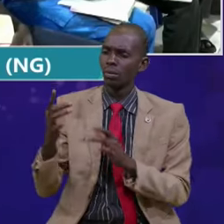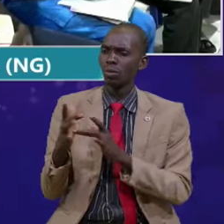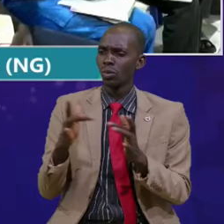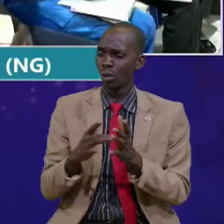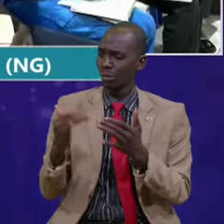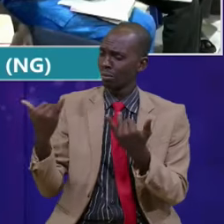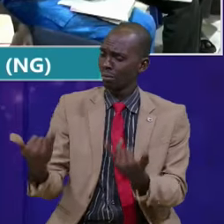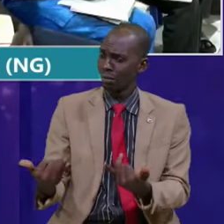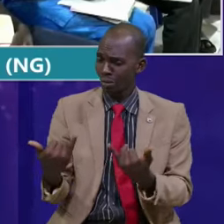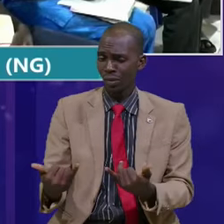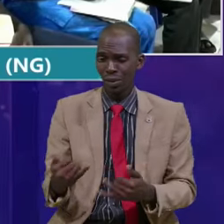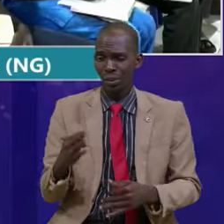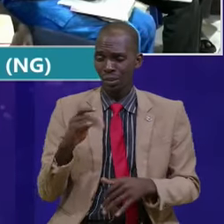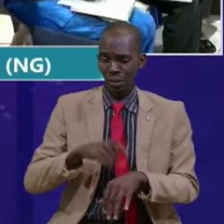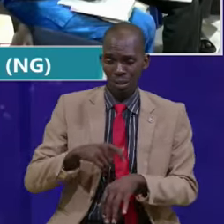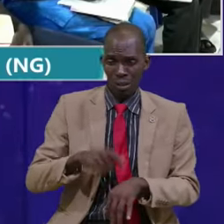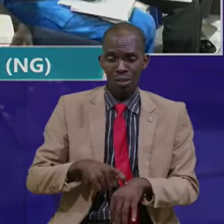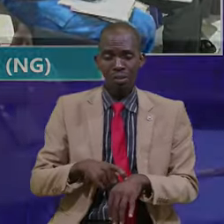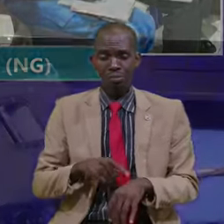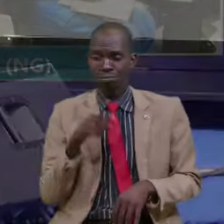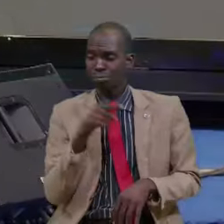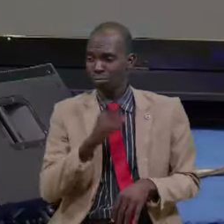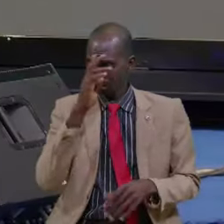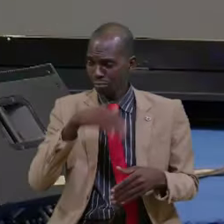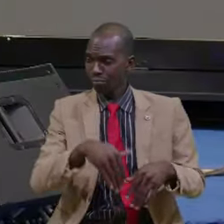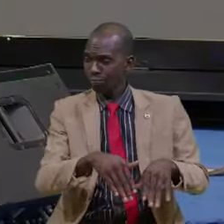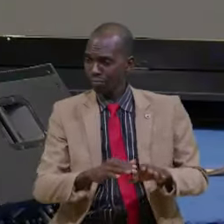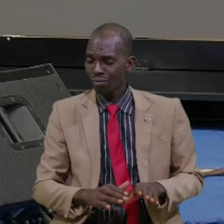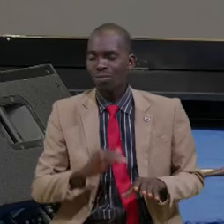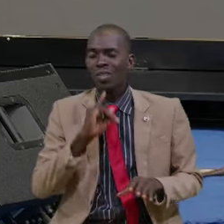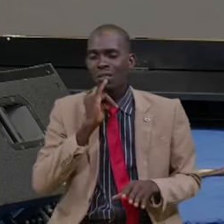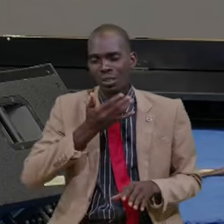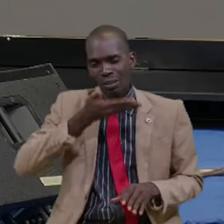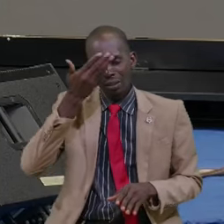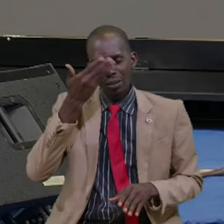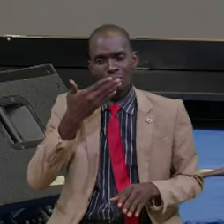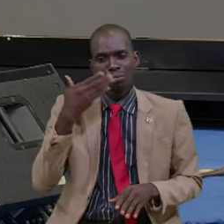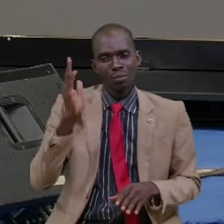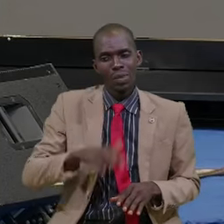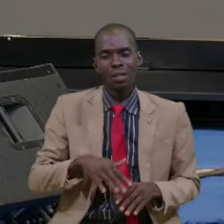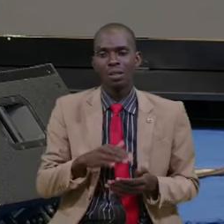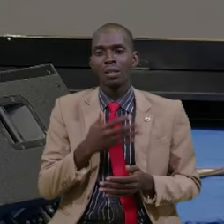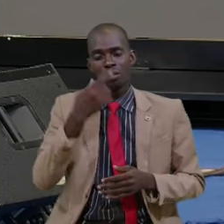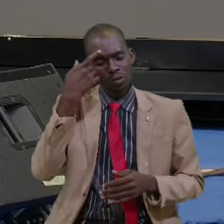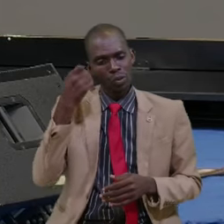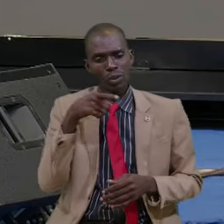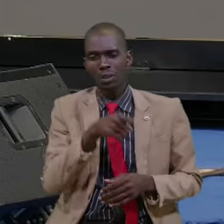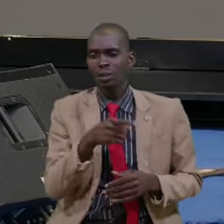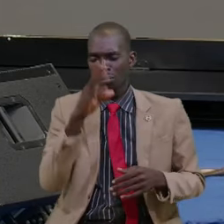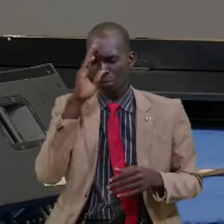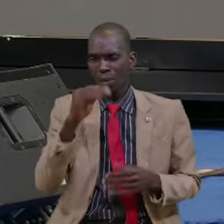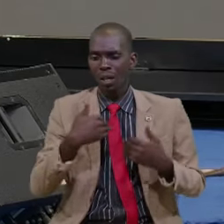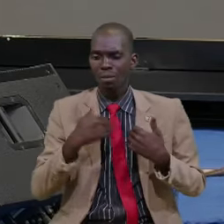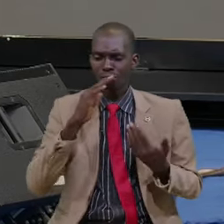this time he stinketh, for he had been dead 4 days.